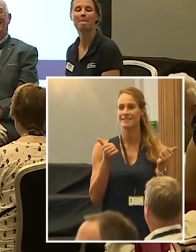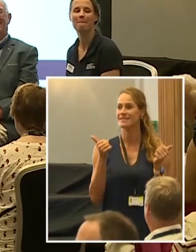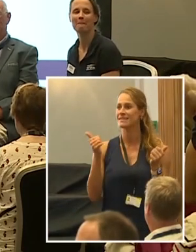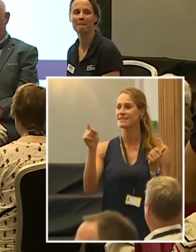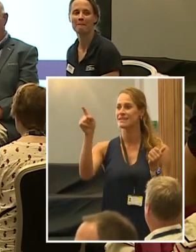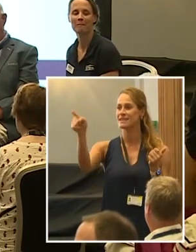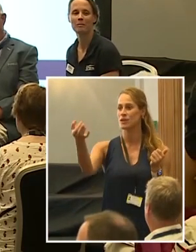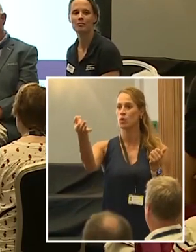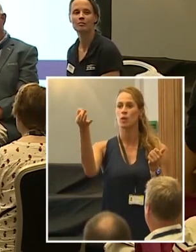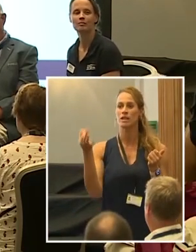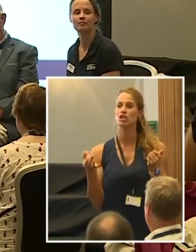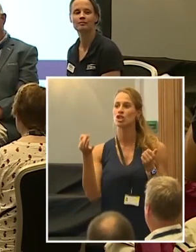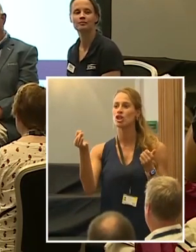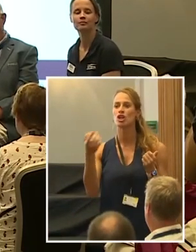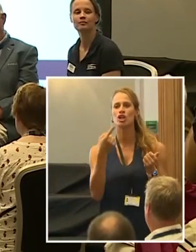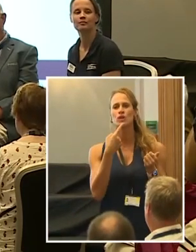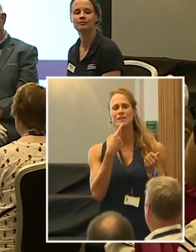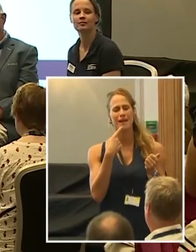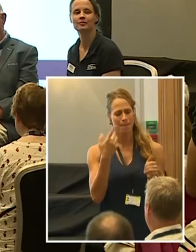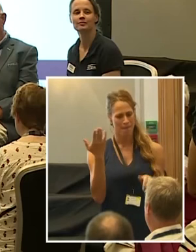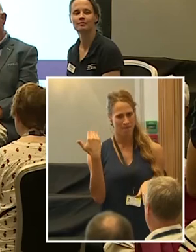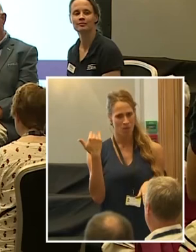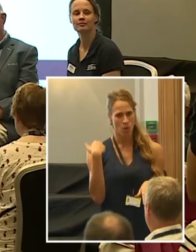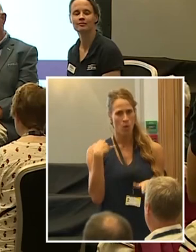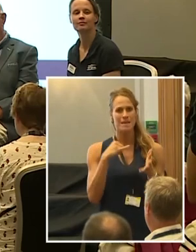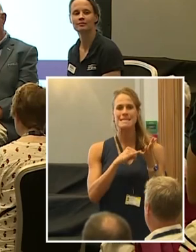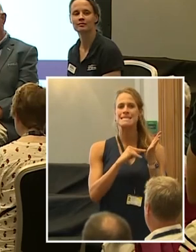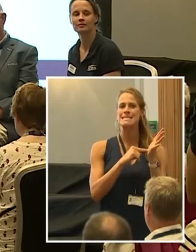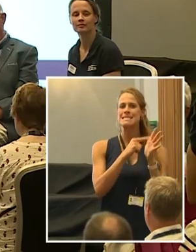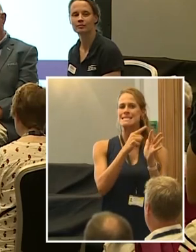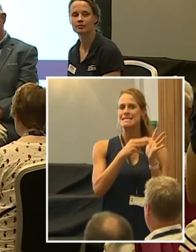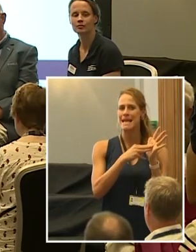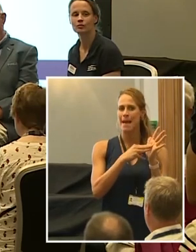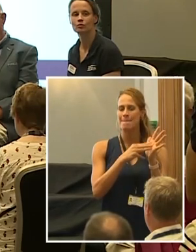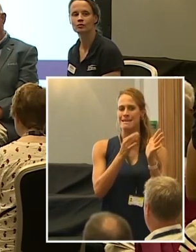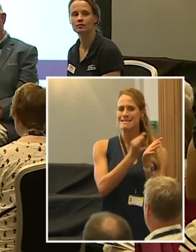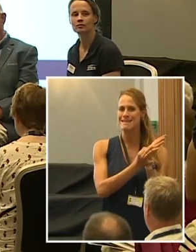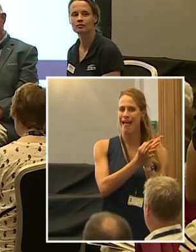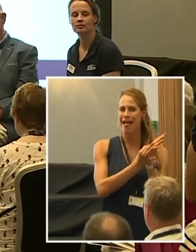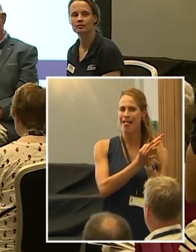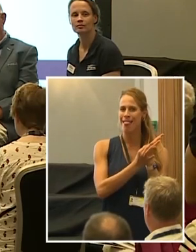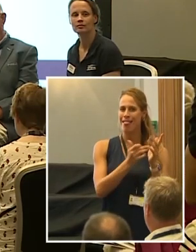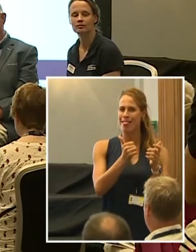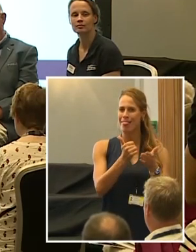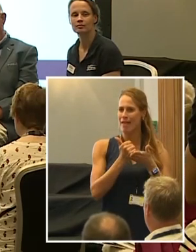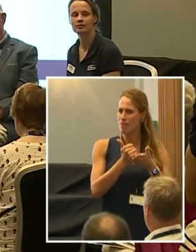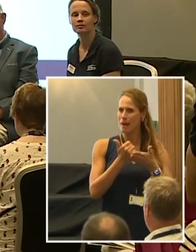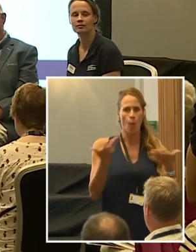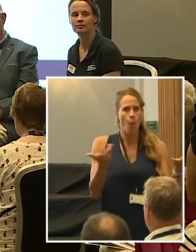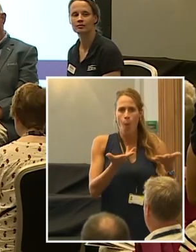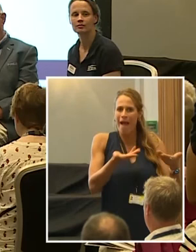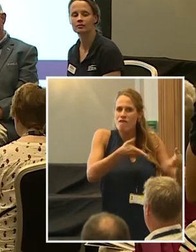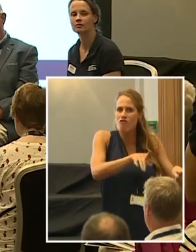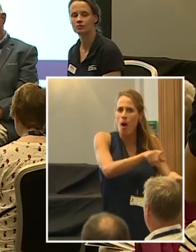I've got a question. You mentioned before about stem cell therapies. So where do they come from? Are they from the